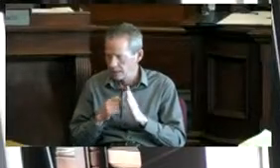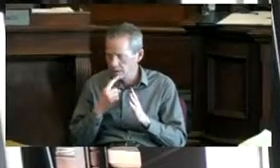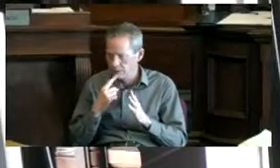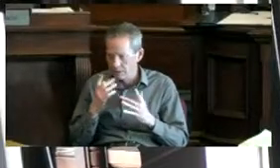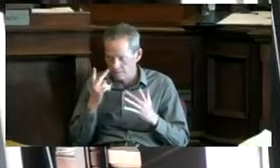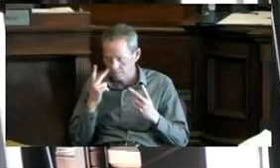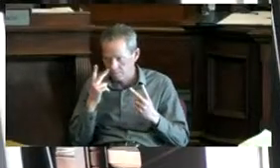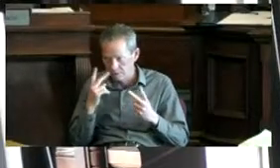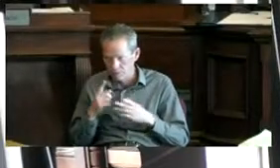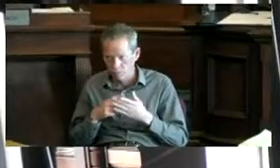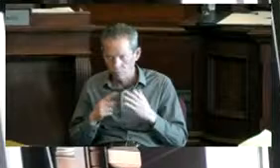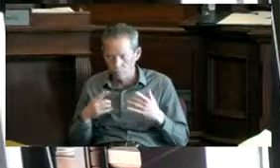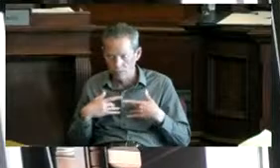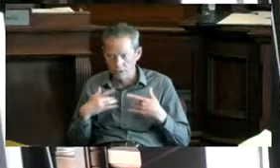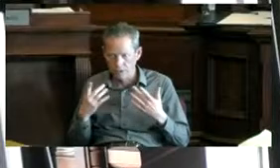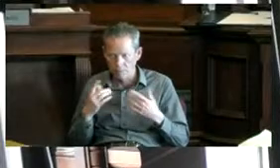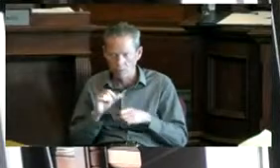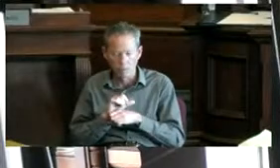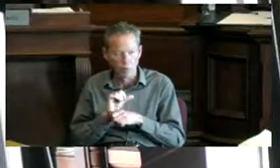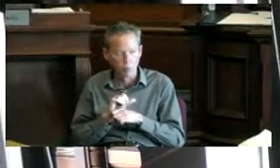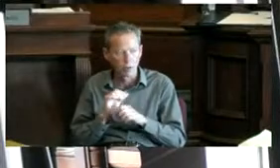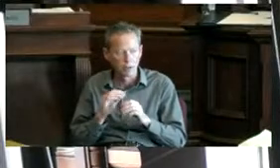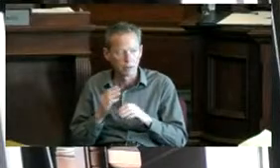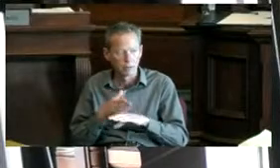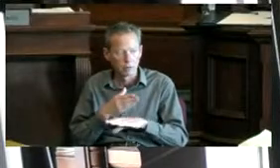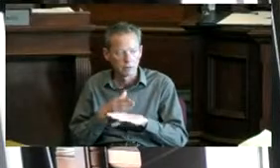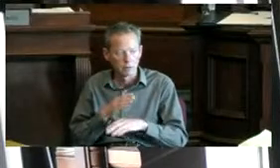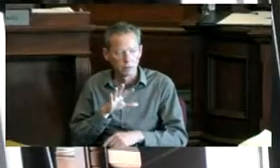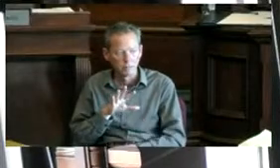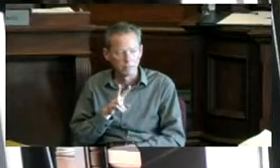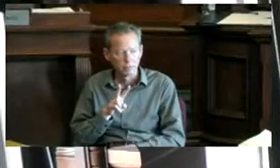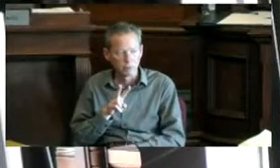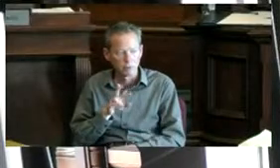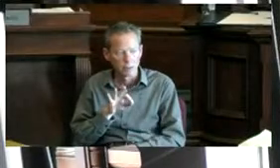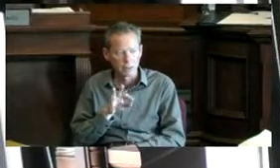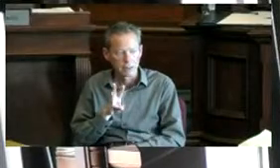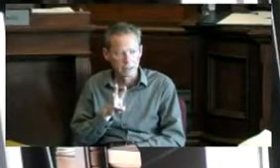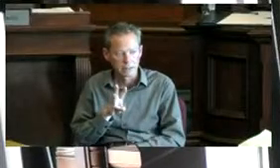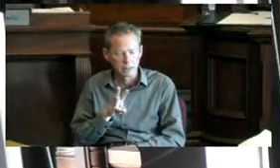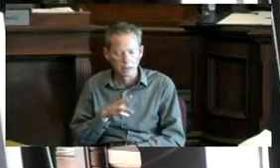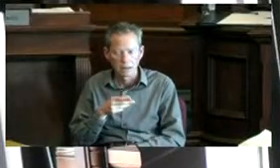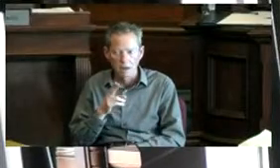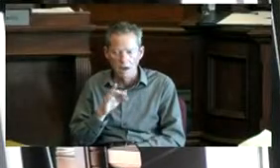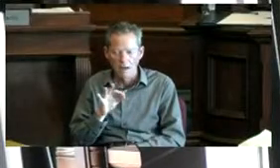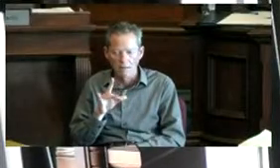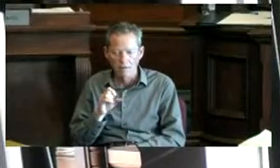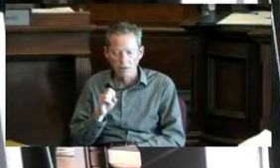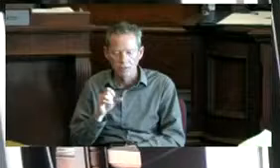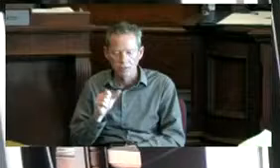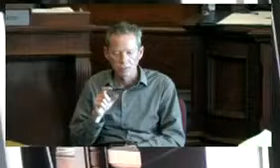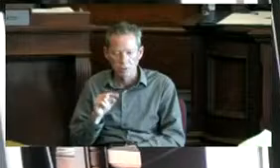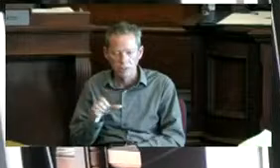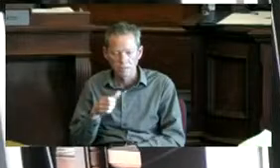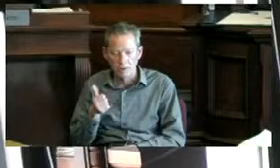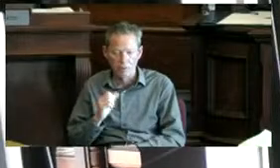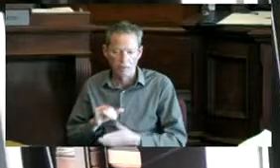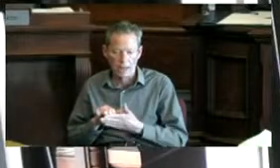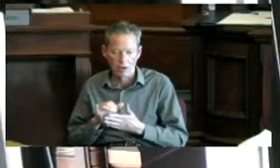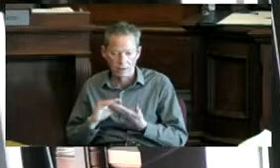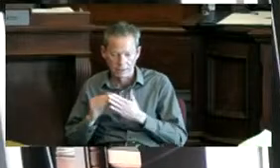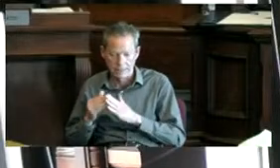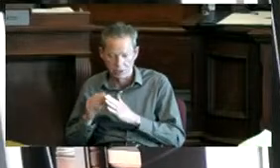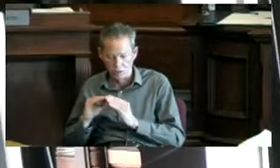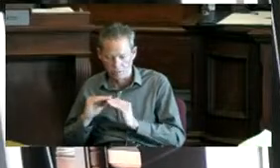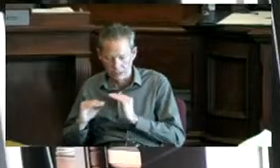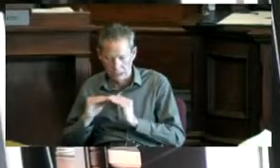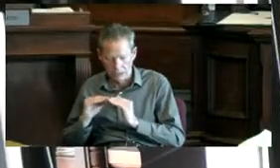But yes, we are working on those, including 5296 High Fall Street and some other sites that are ours to do. But obviously,